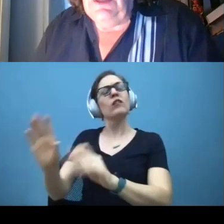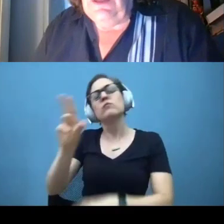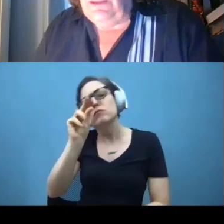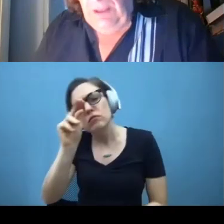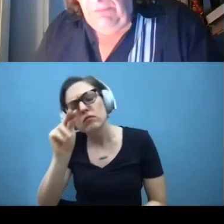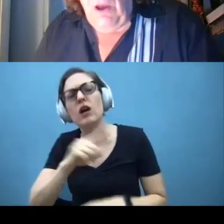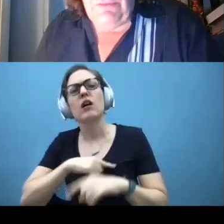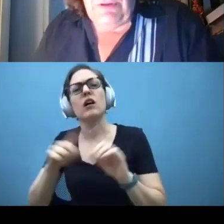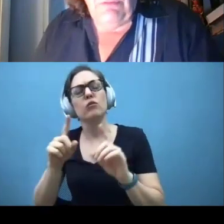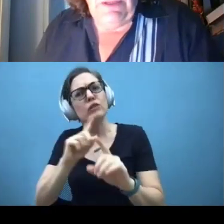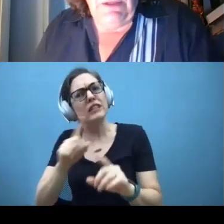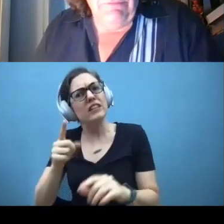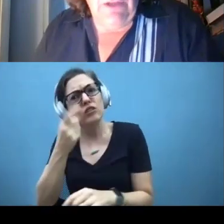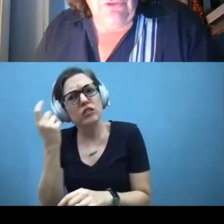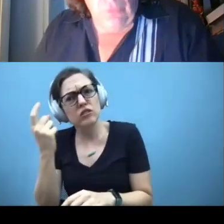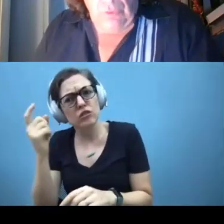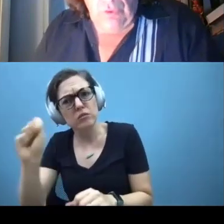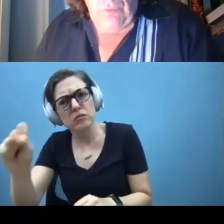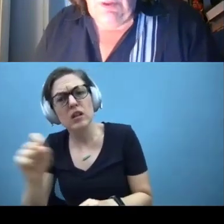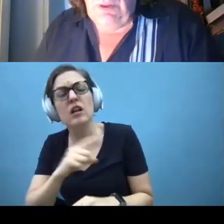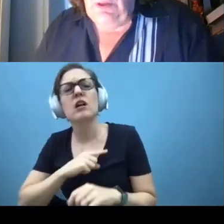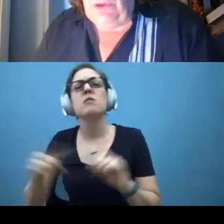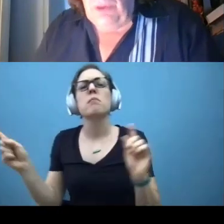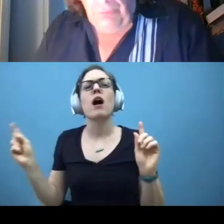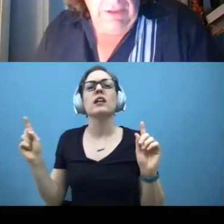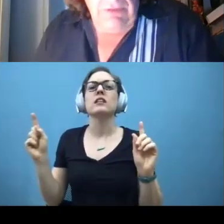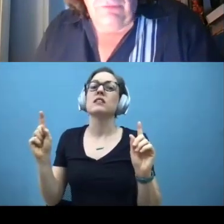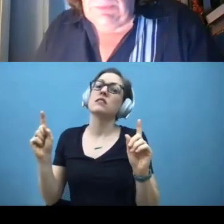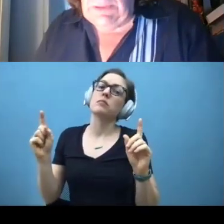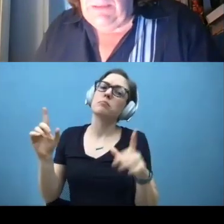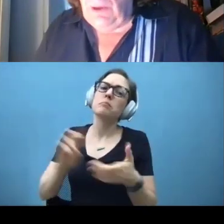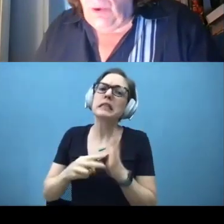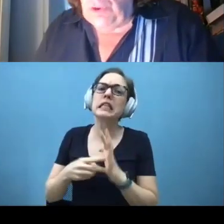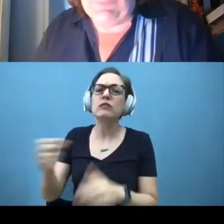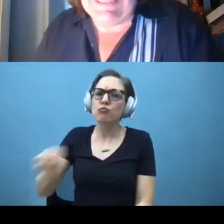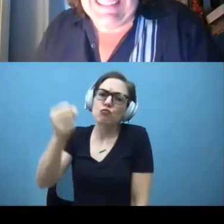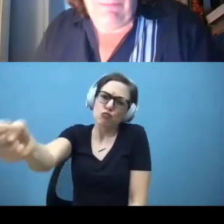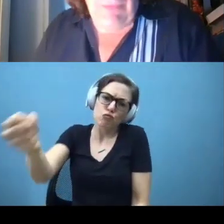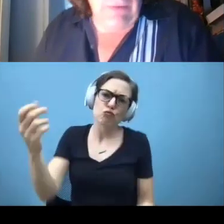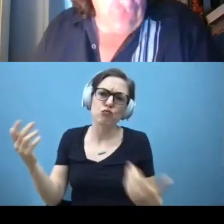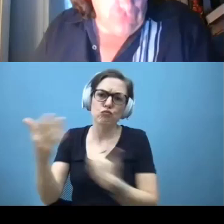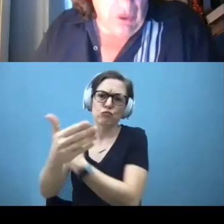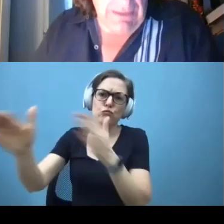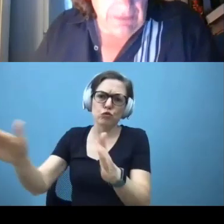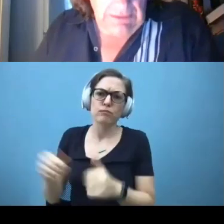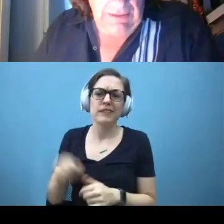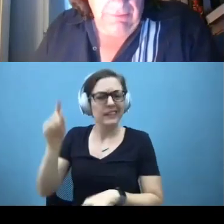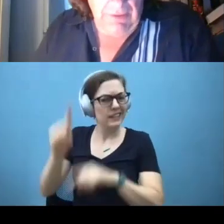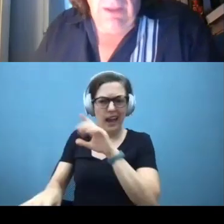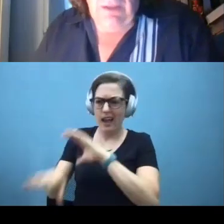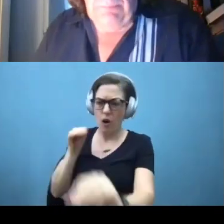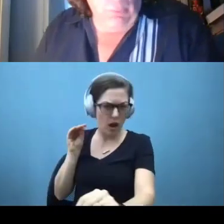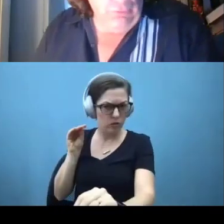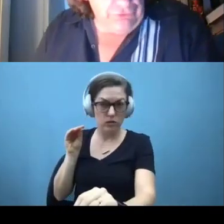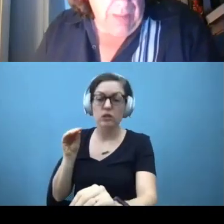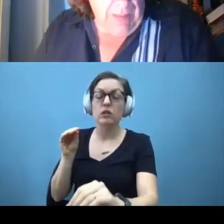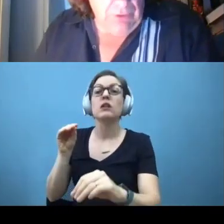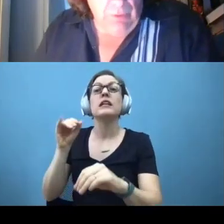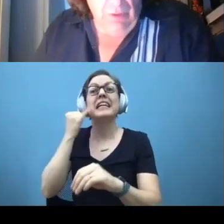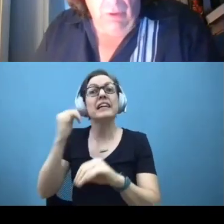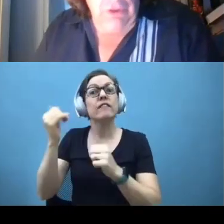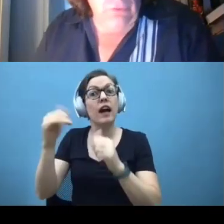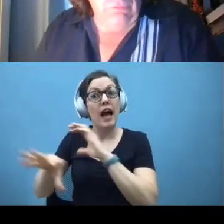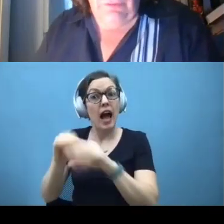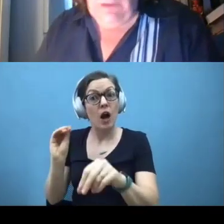sounds, it's involuntarily confined to a room where you're prevented from leaving, or you believe that if you try to leave, people will stop